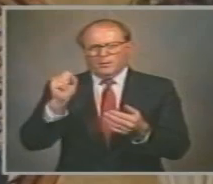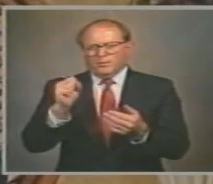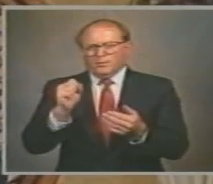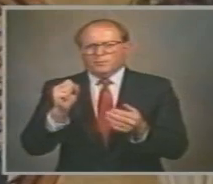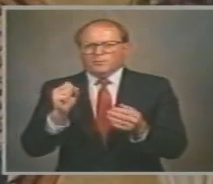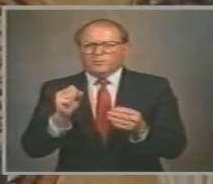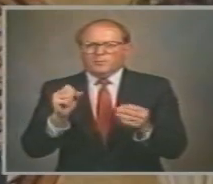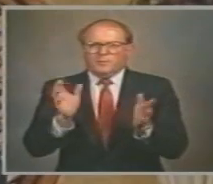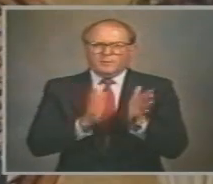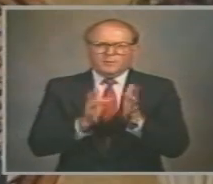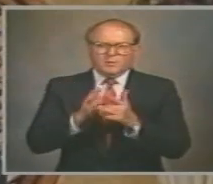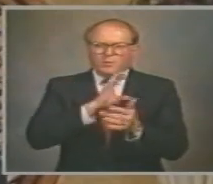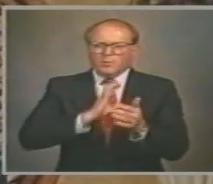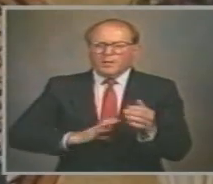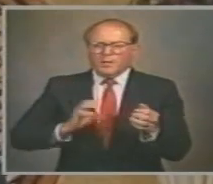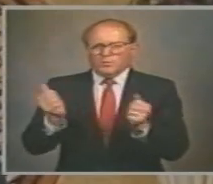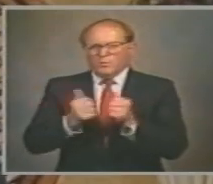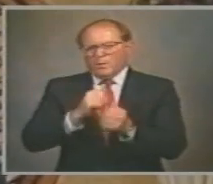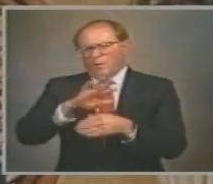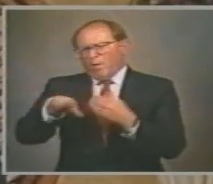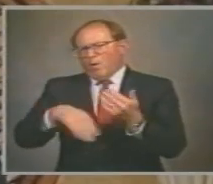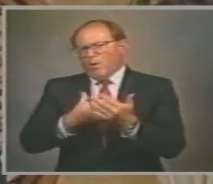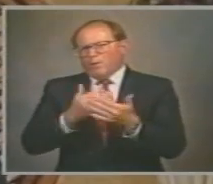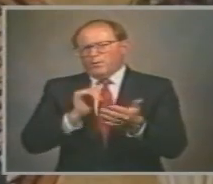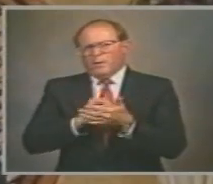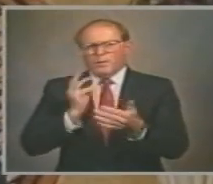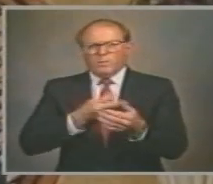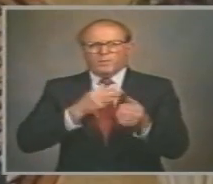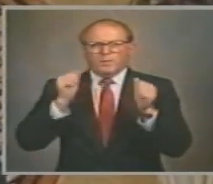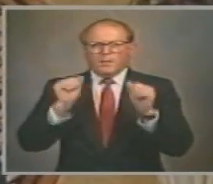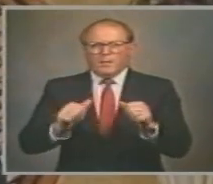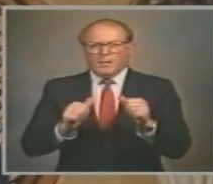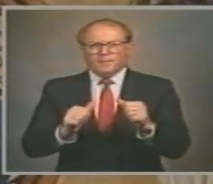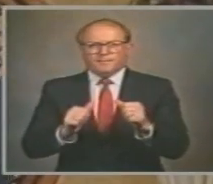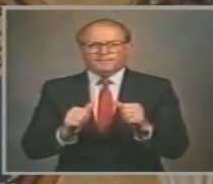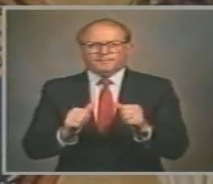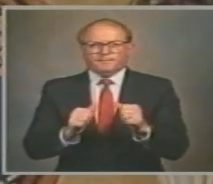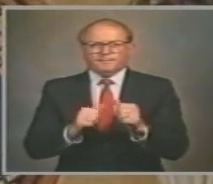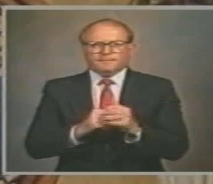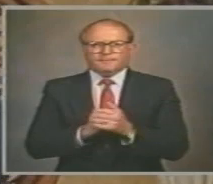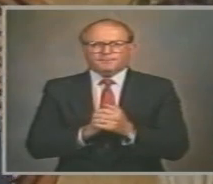Christ, to as many of you as we possibly can during our lifetime.